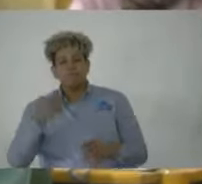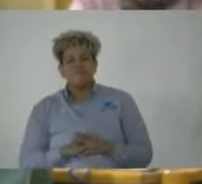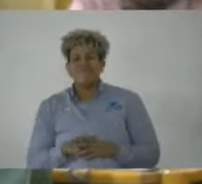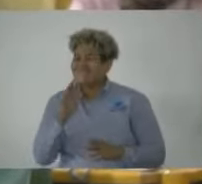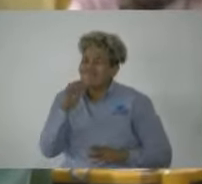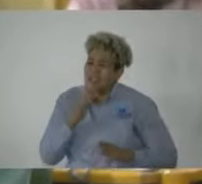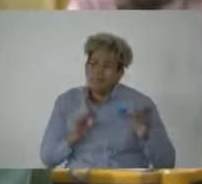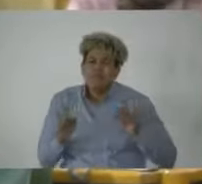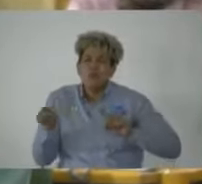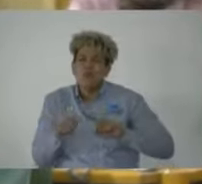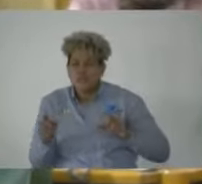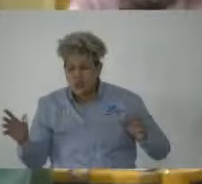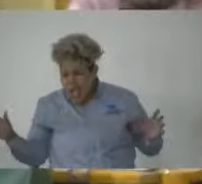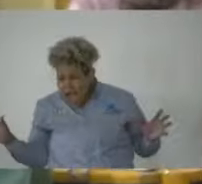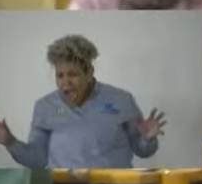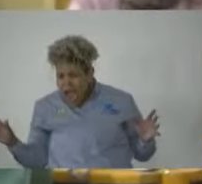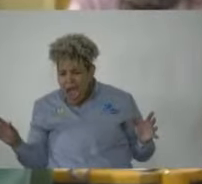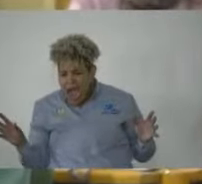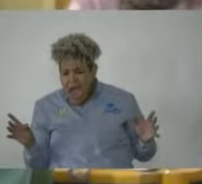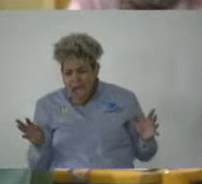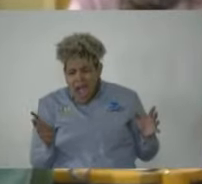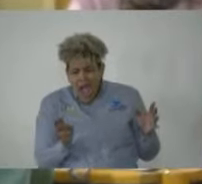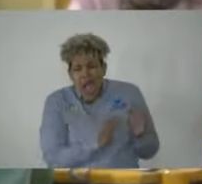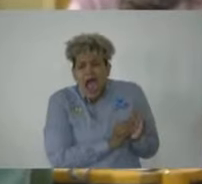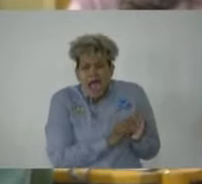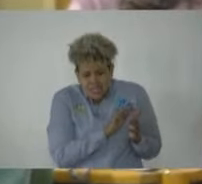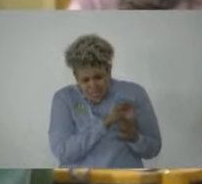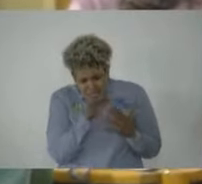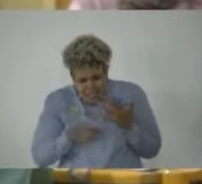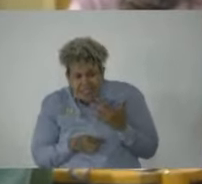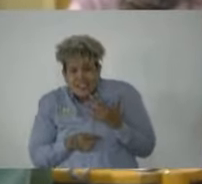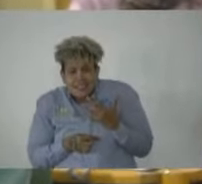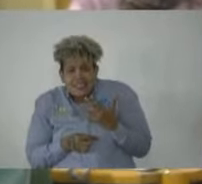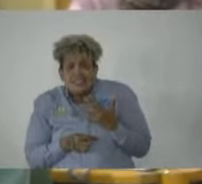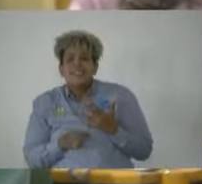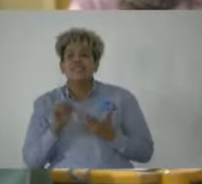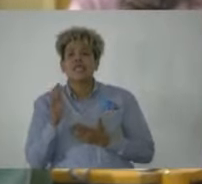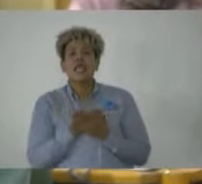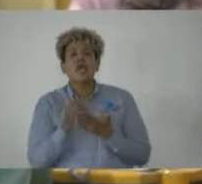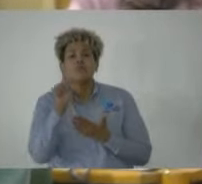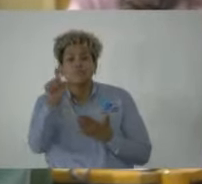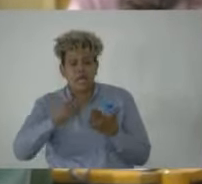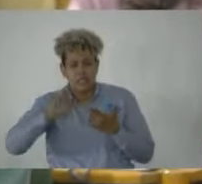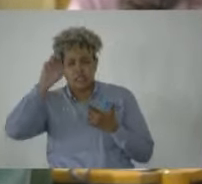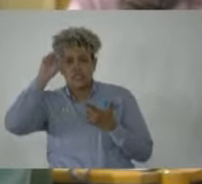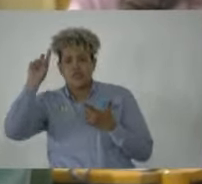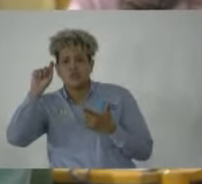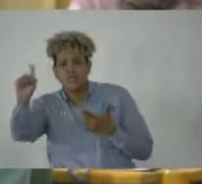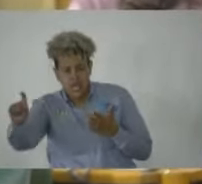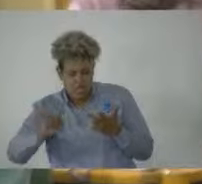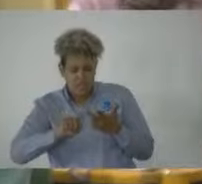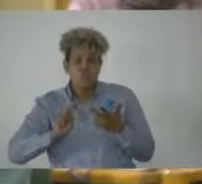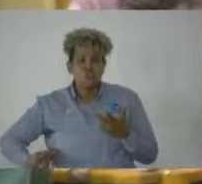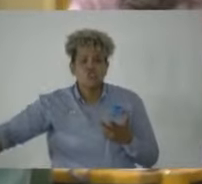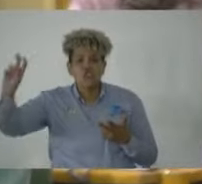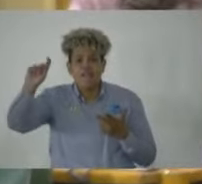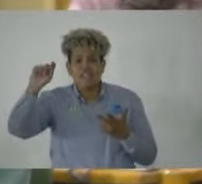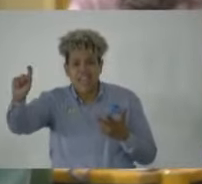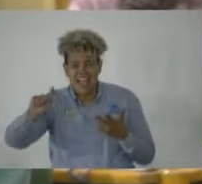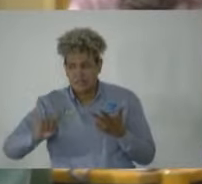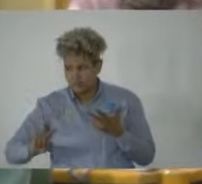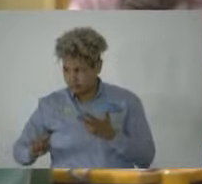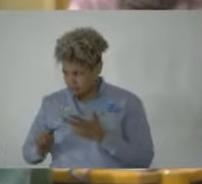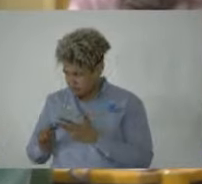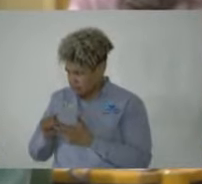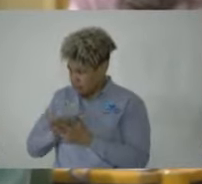Madam Speaker, when you add those four line items of revenue alone, income tax, education tax, travel tax, they account